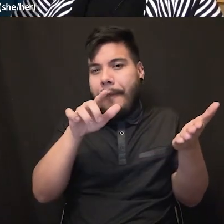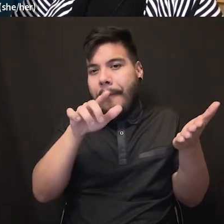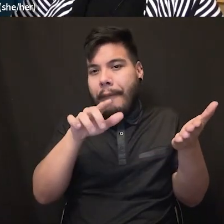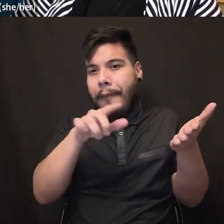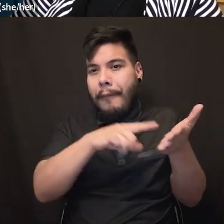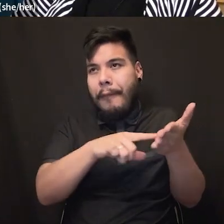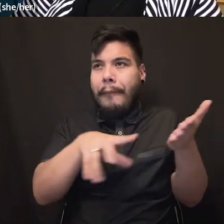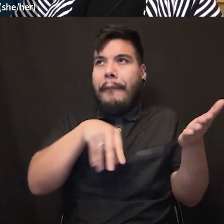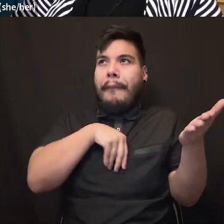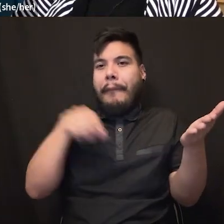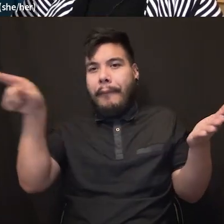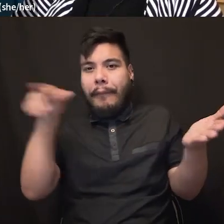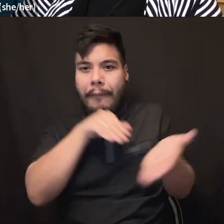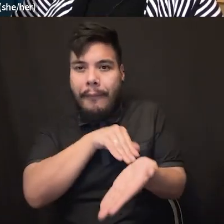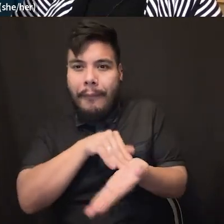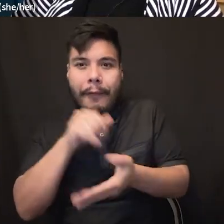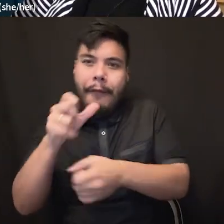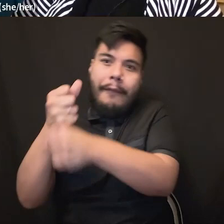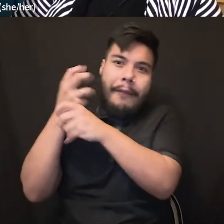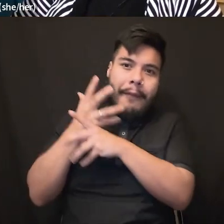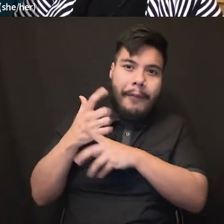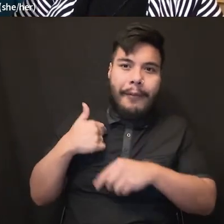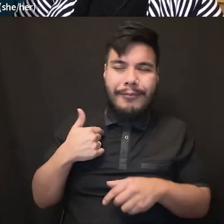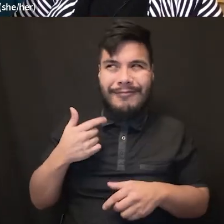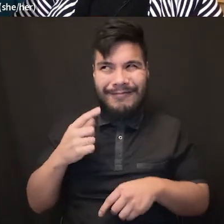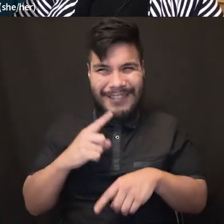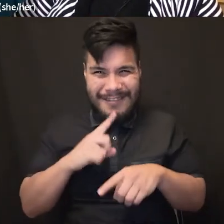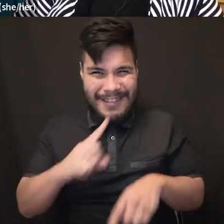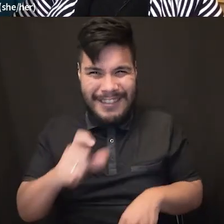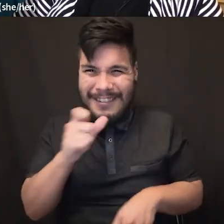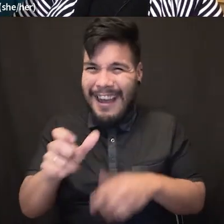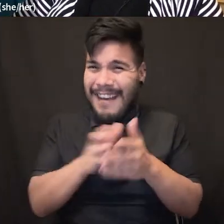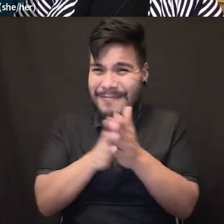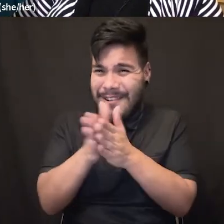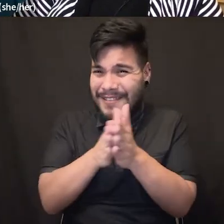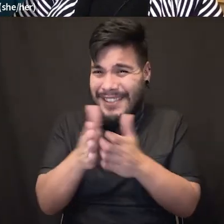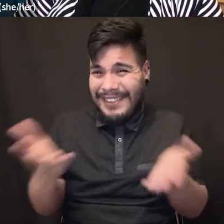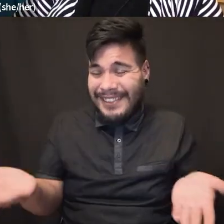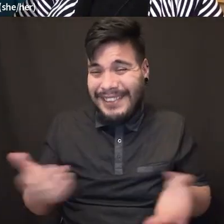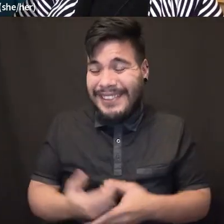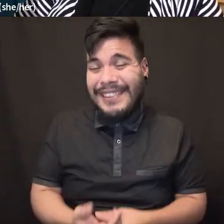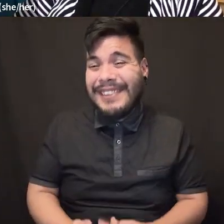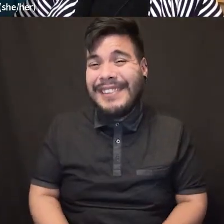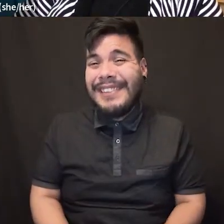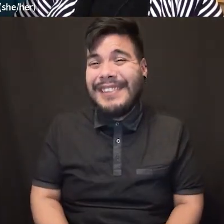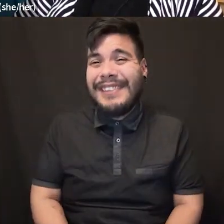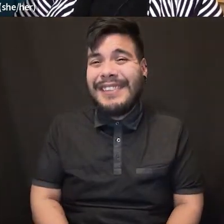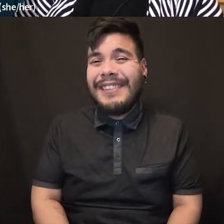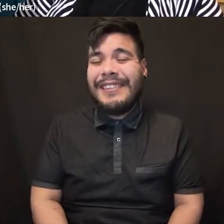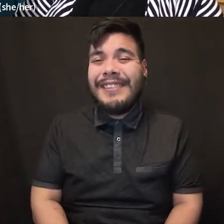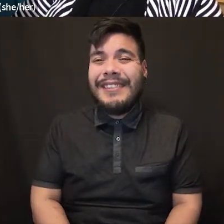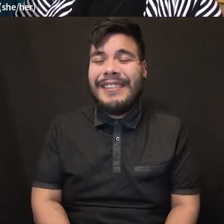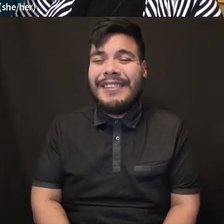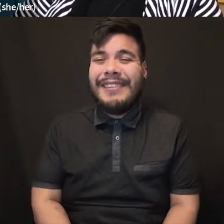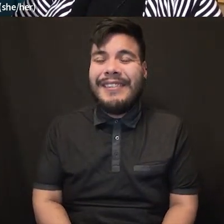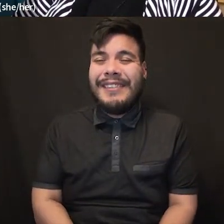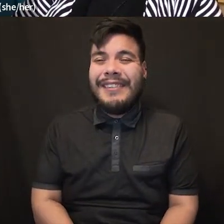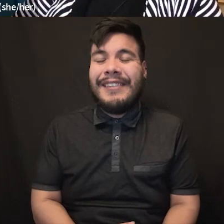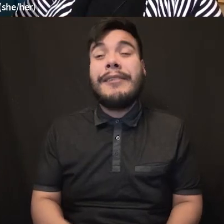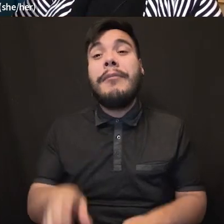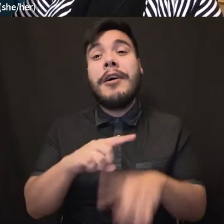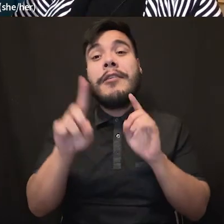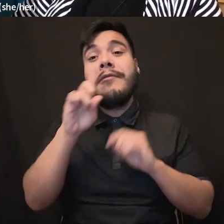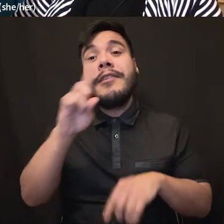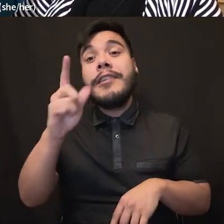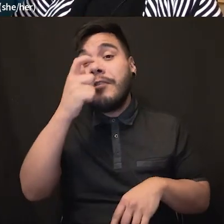yell at me. which is actually like not very motivating, to be honest. But what's interesting then